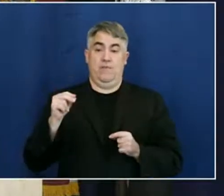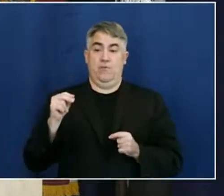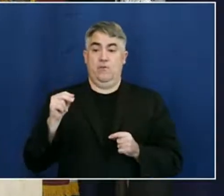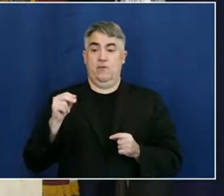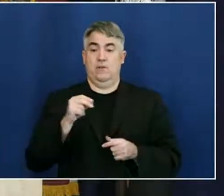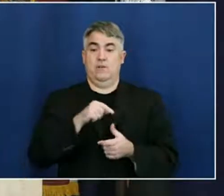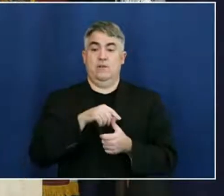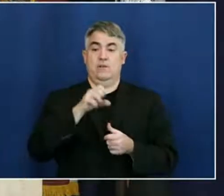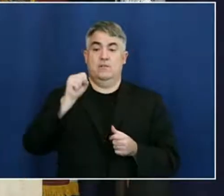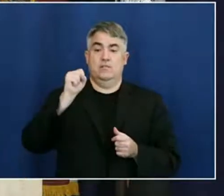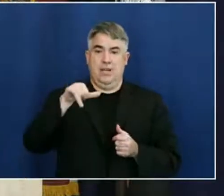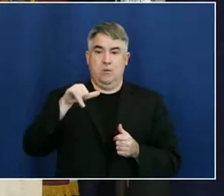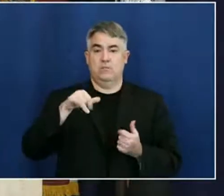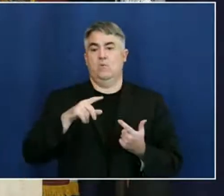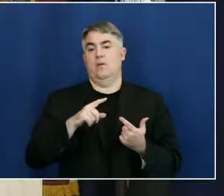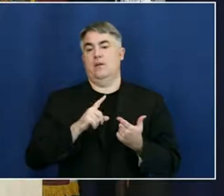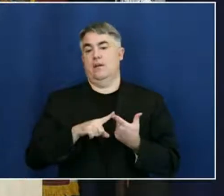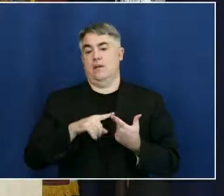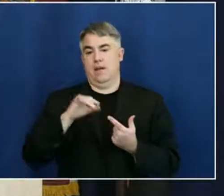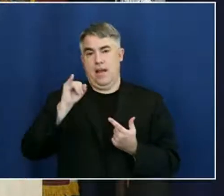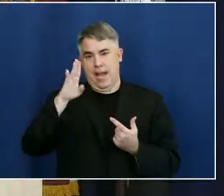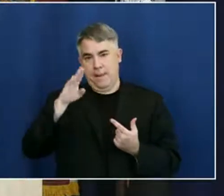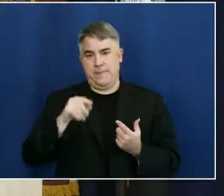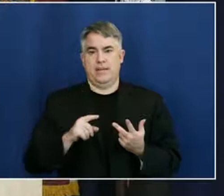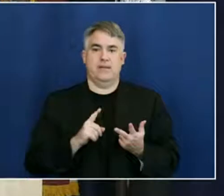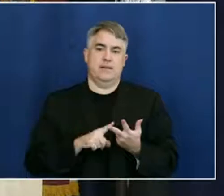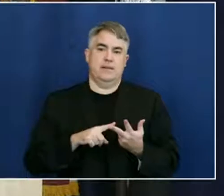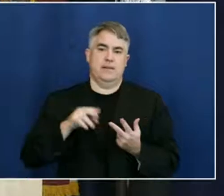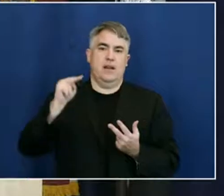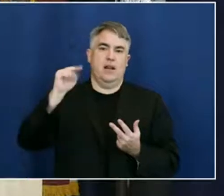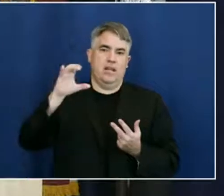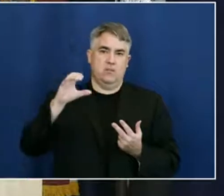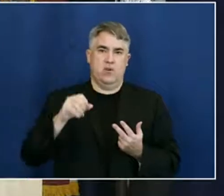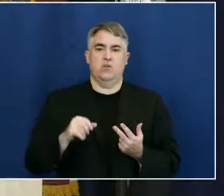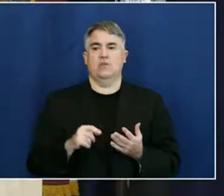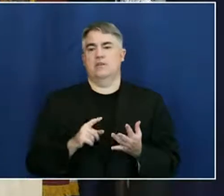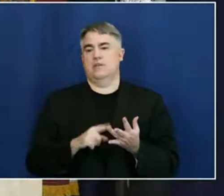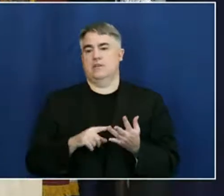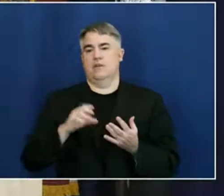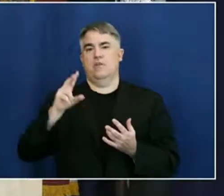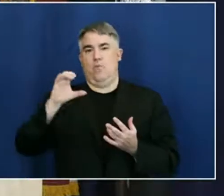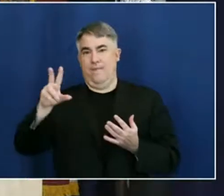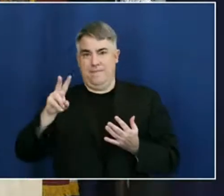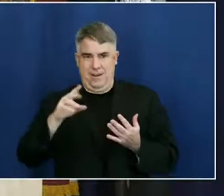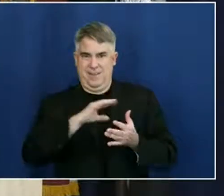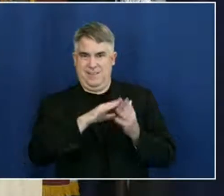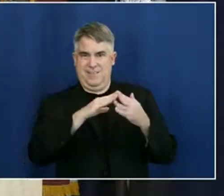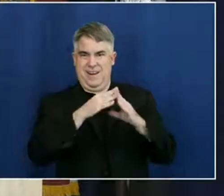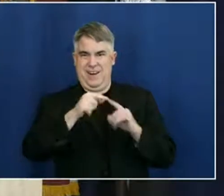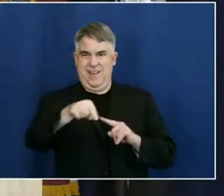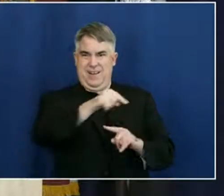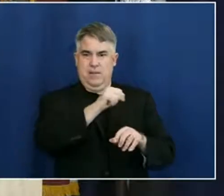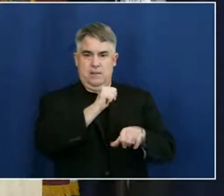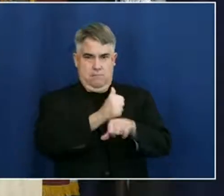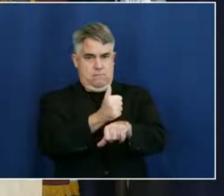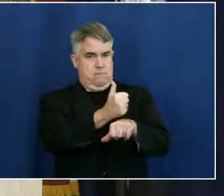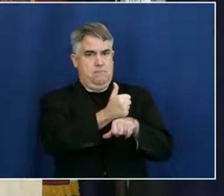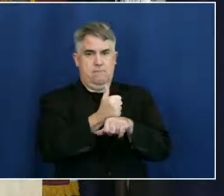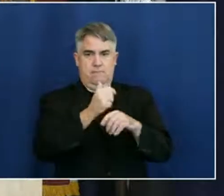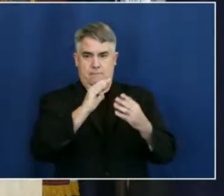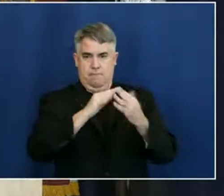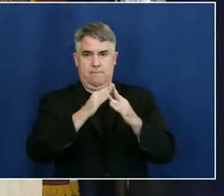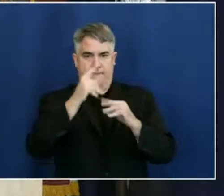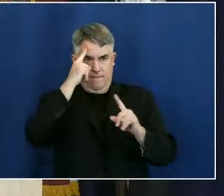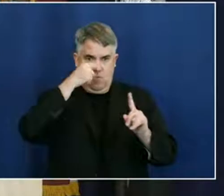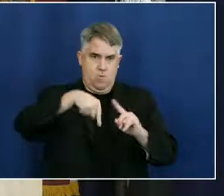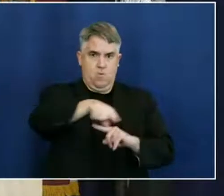Vista, and National City for these appointments. We want to let everyone know that we're listening to the feedback and are doing everything to ensure all